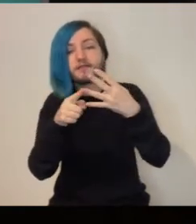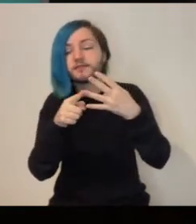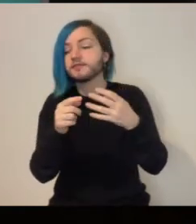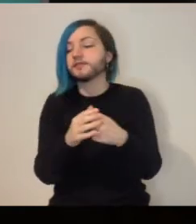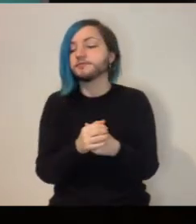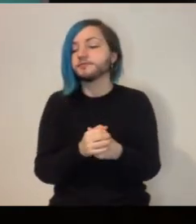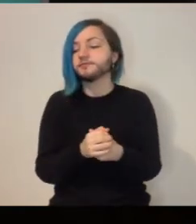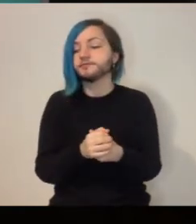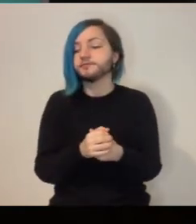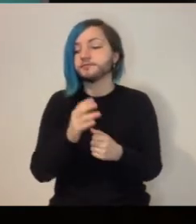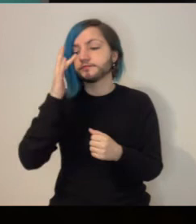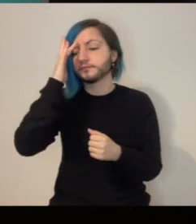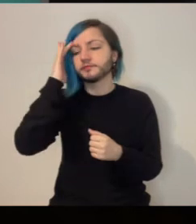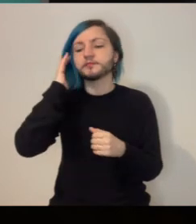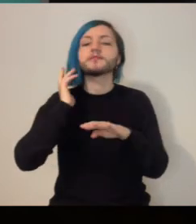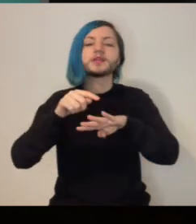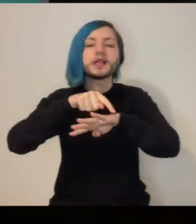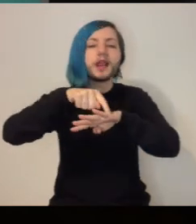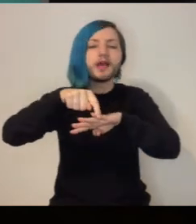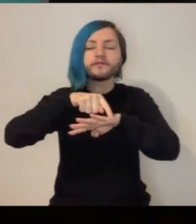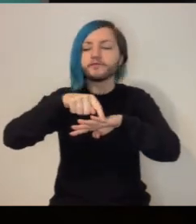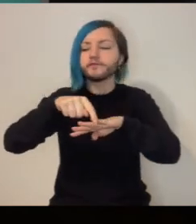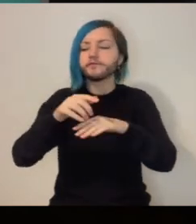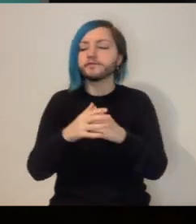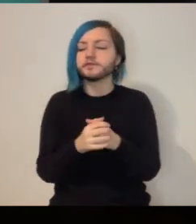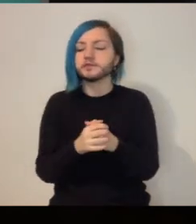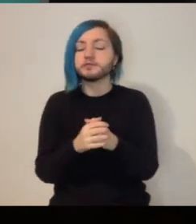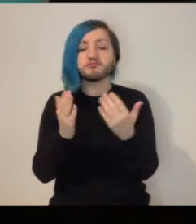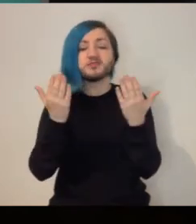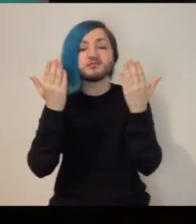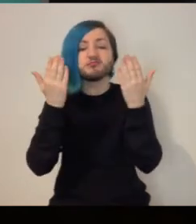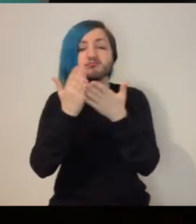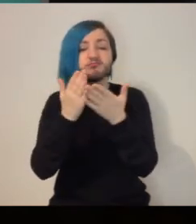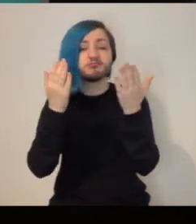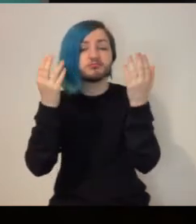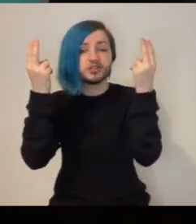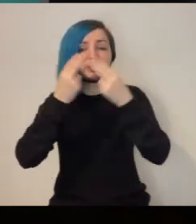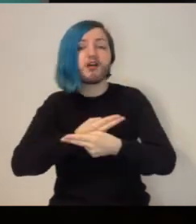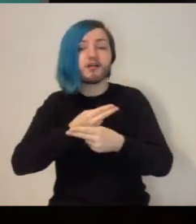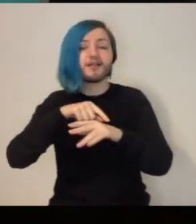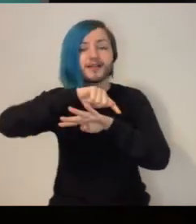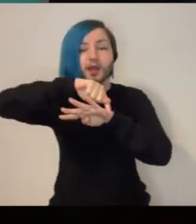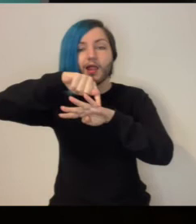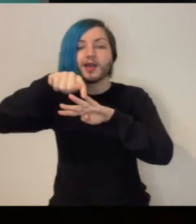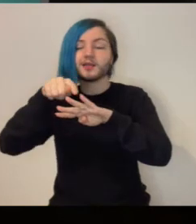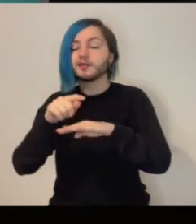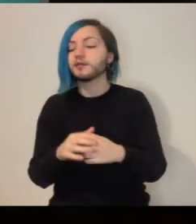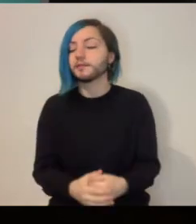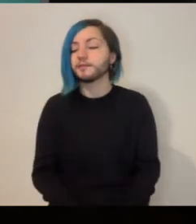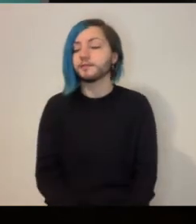to go over that. And then what I'm finding is on the left-hand side of the finger, there is quite a dark outline.